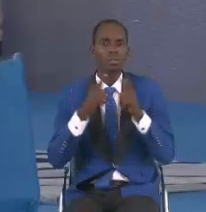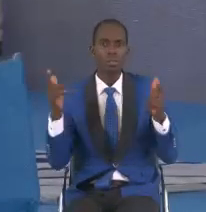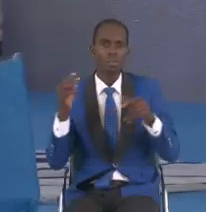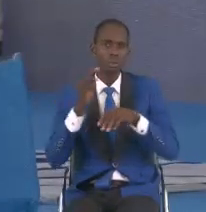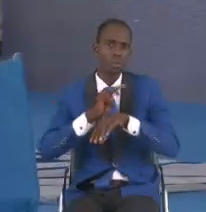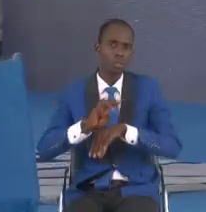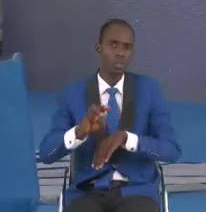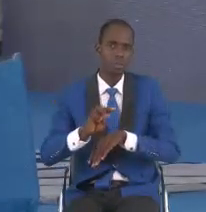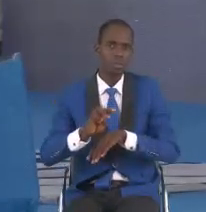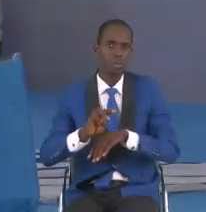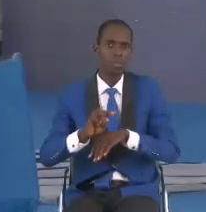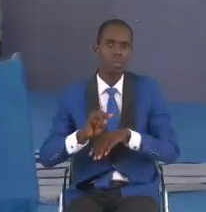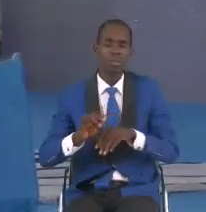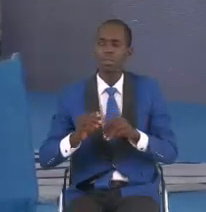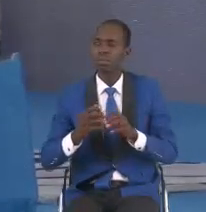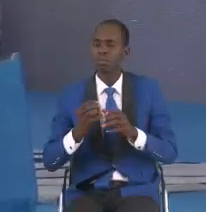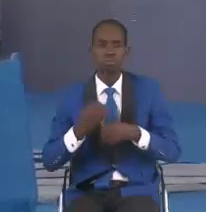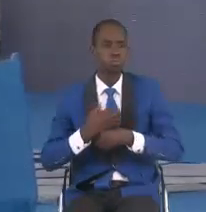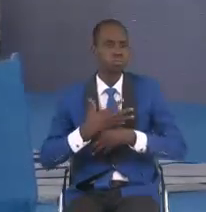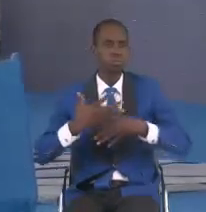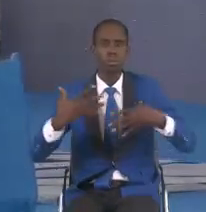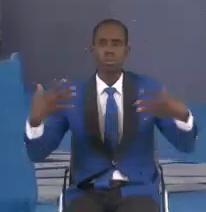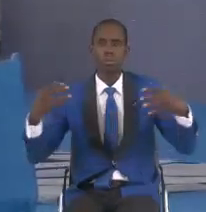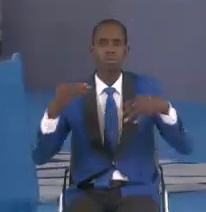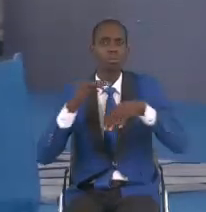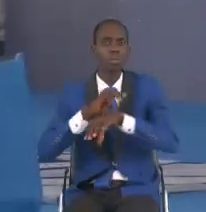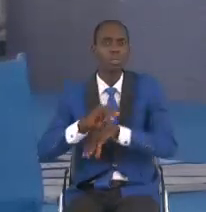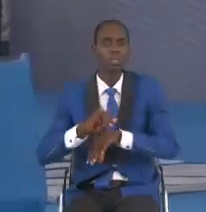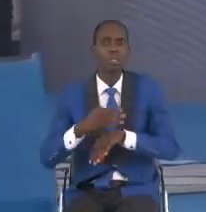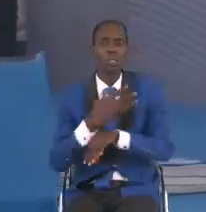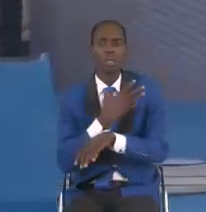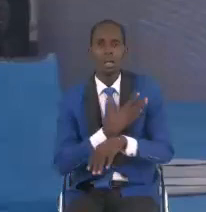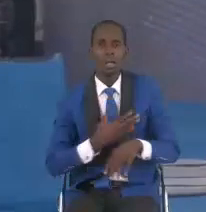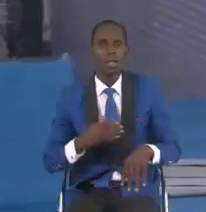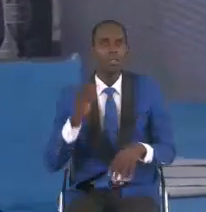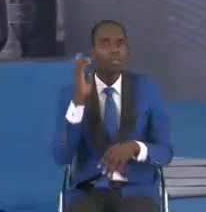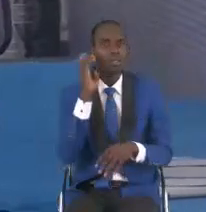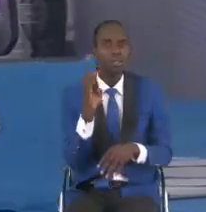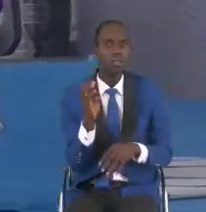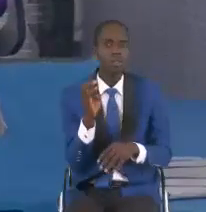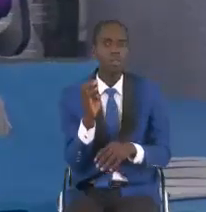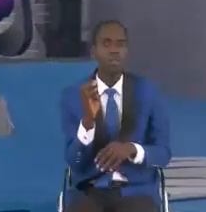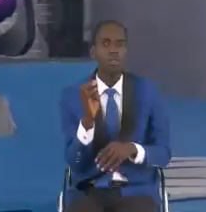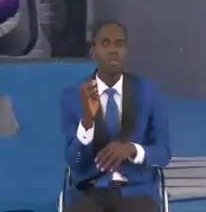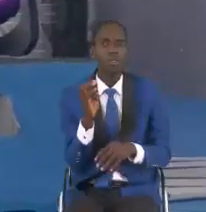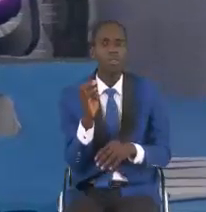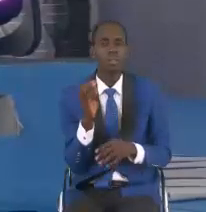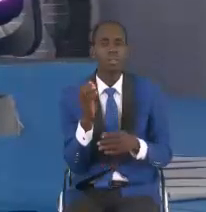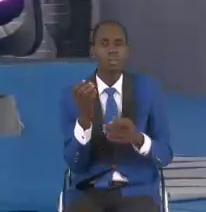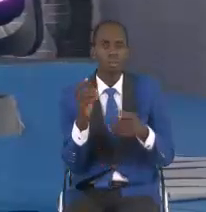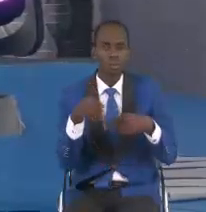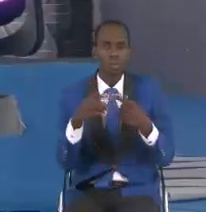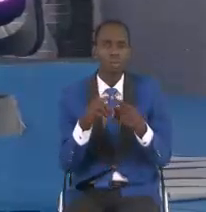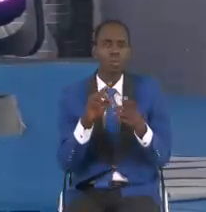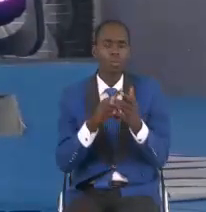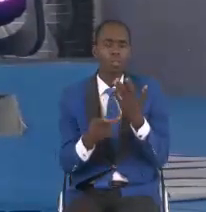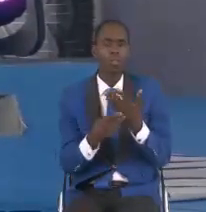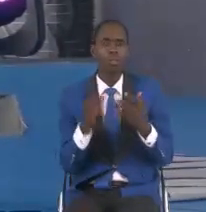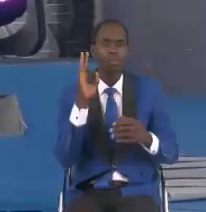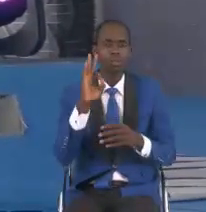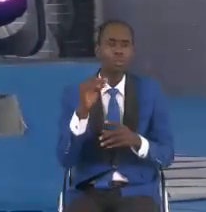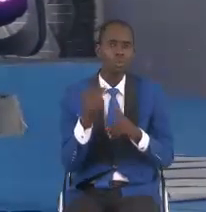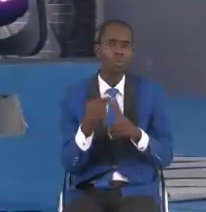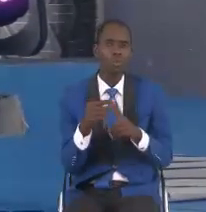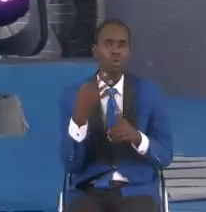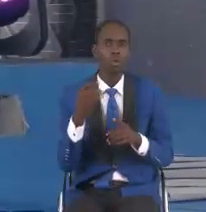an extensive ministry. And he had heard what will present and preach in the word of God. He'll